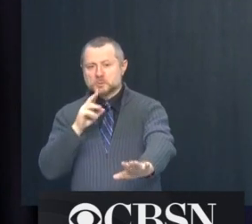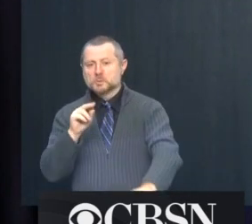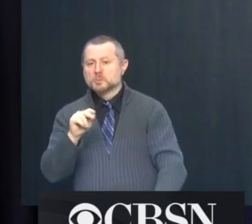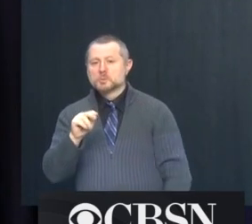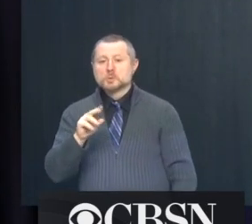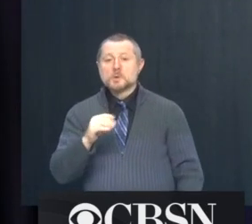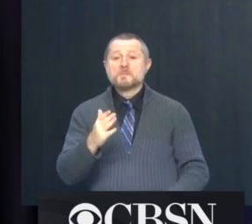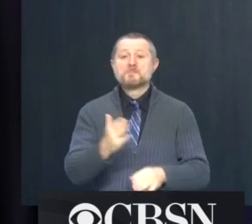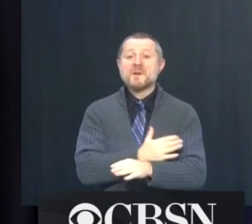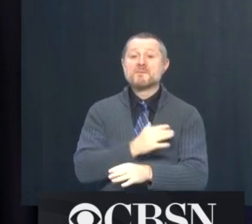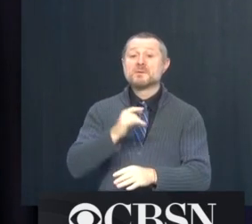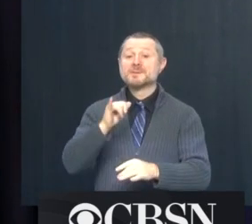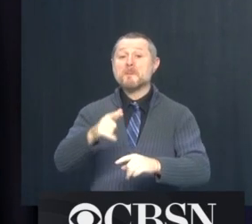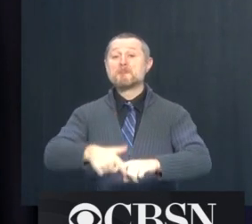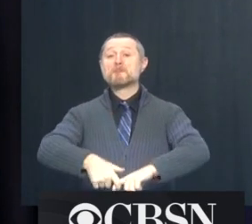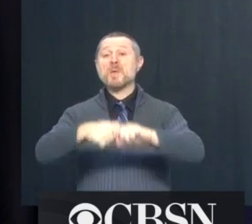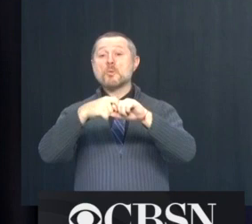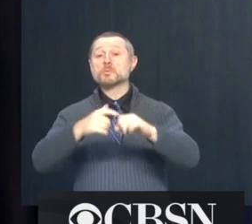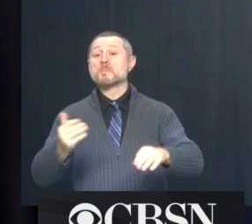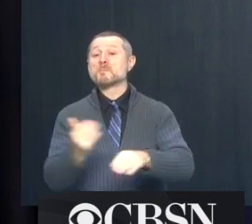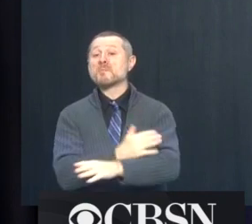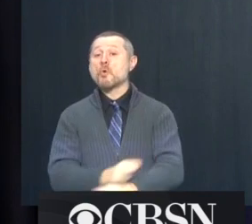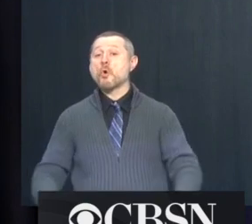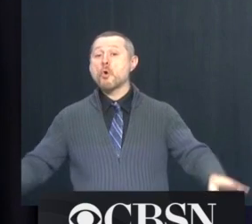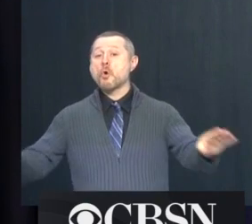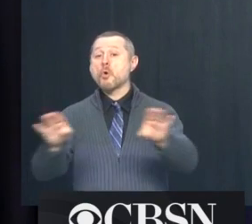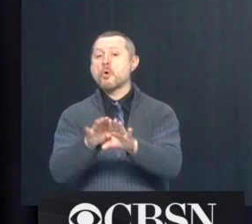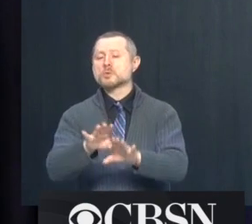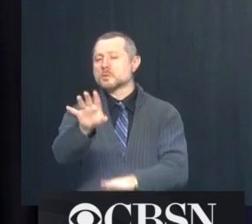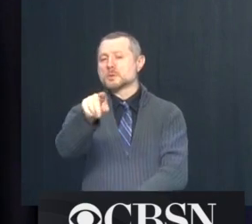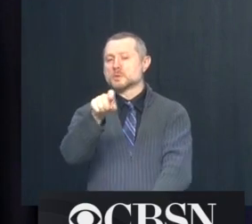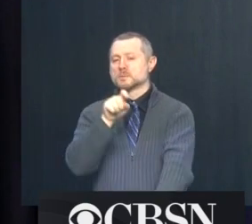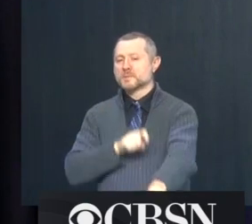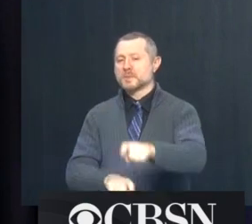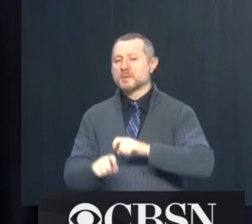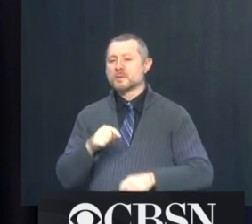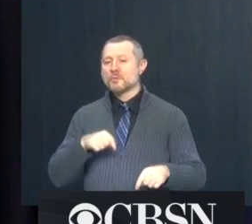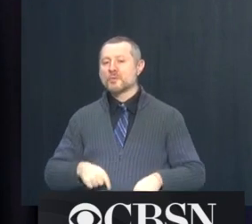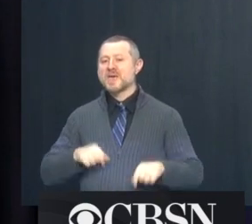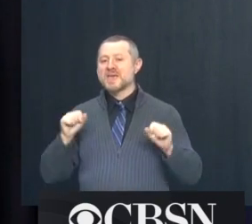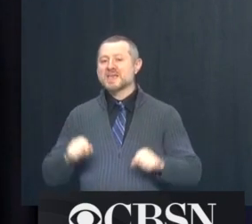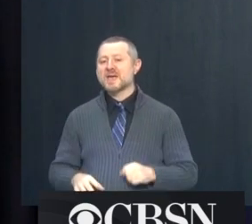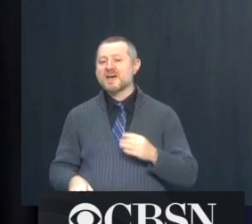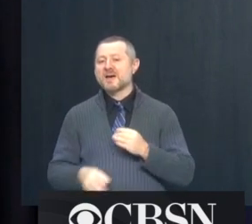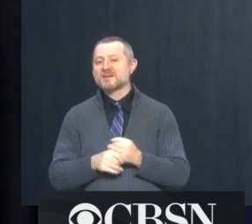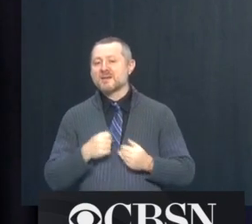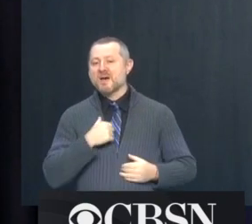button and closing everything, you can have additional restrictions,